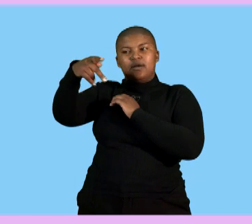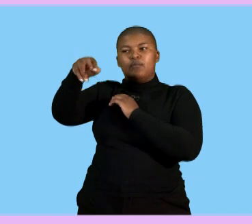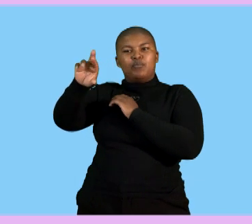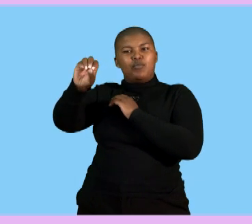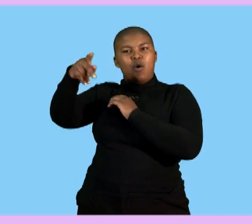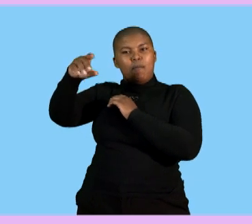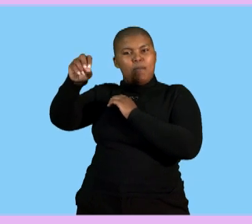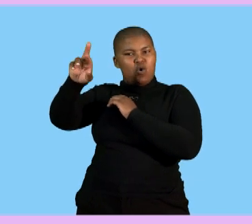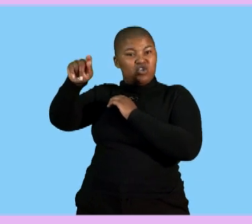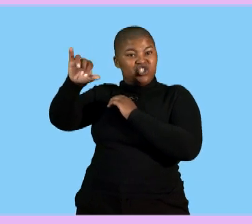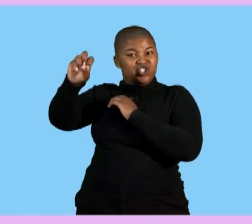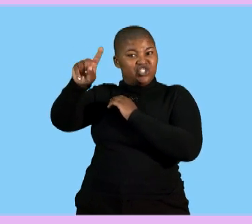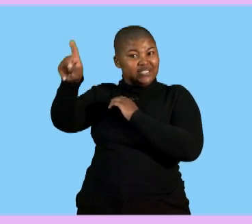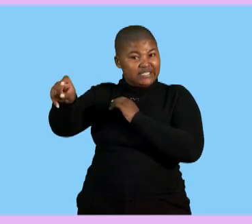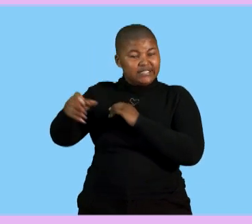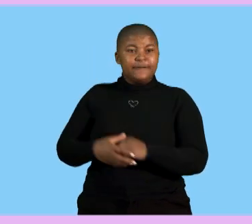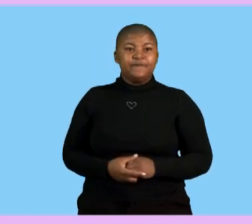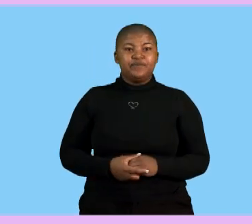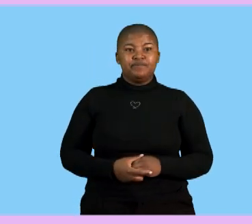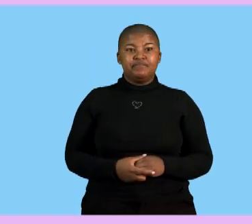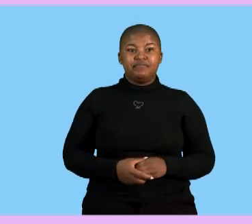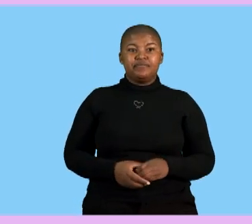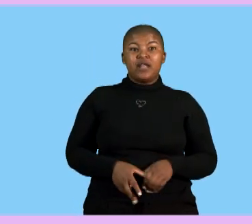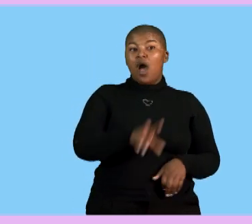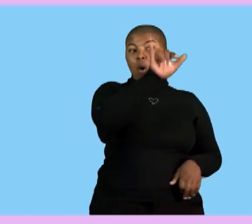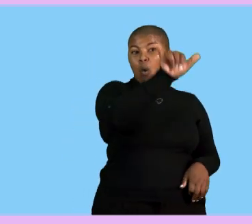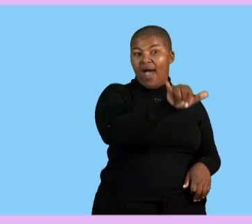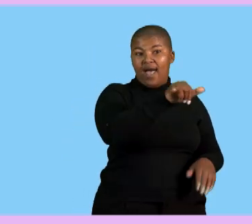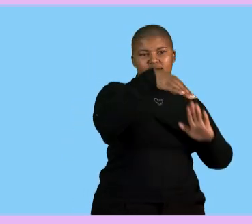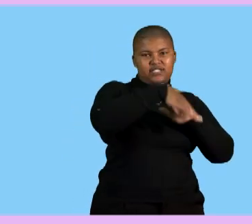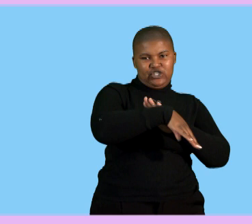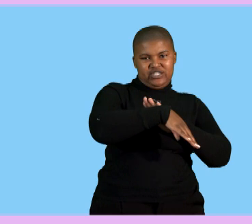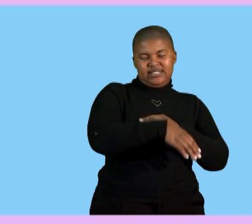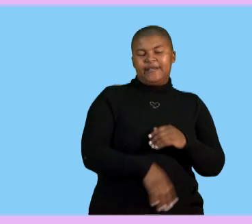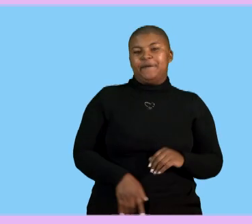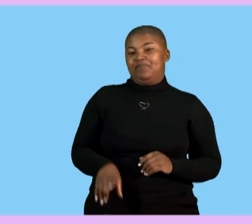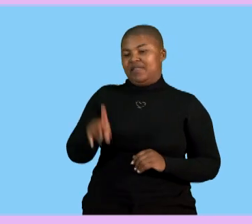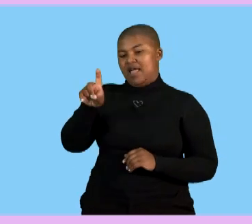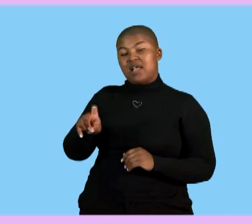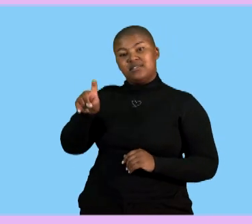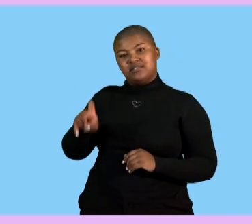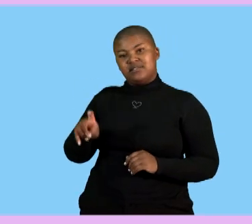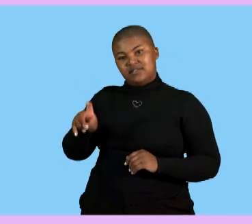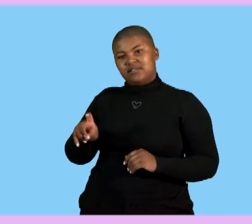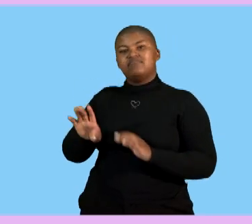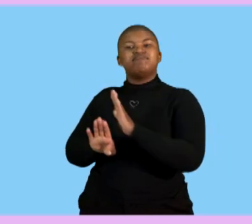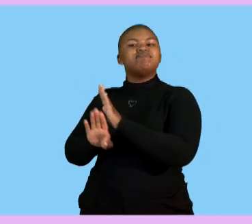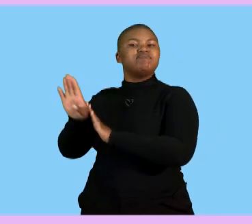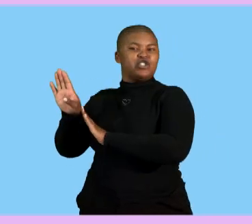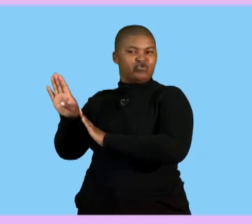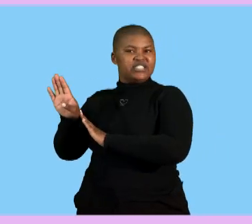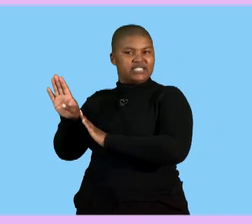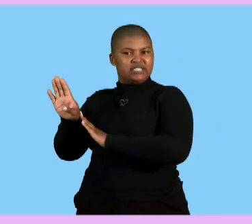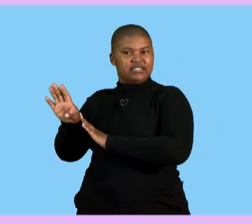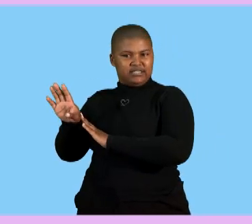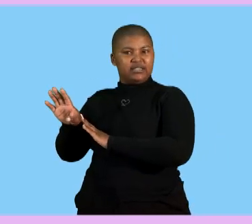on? Yeah, the Y is decreasing and the X